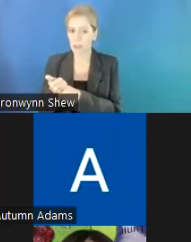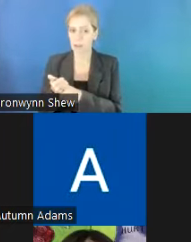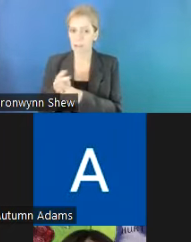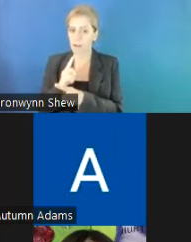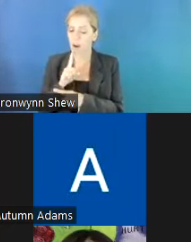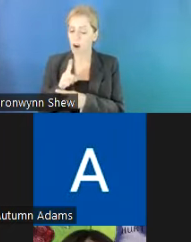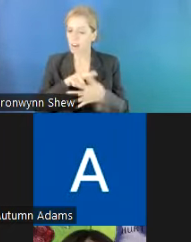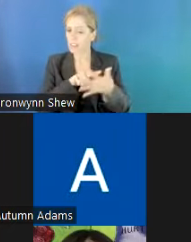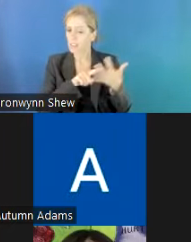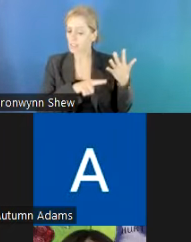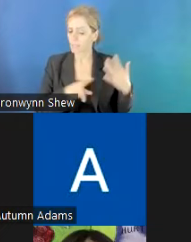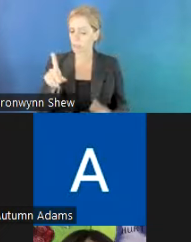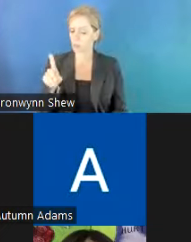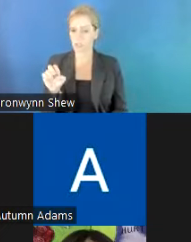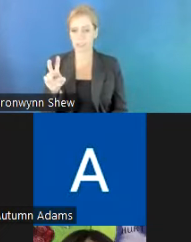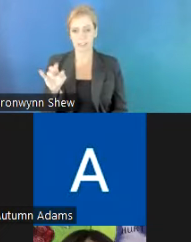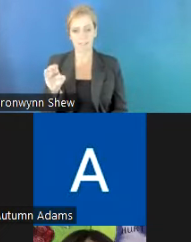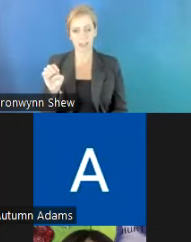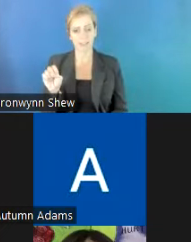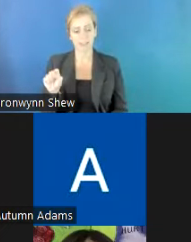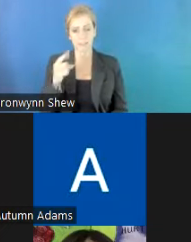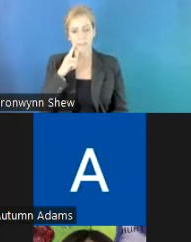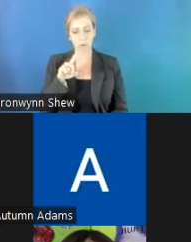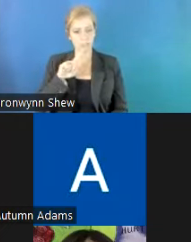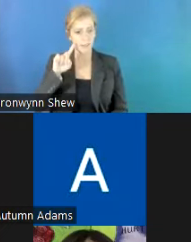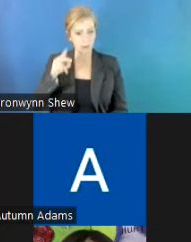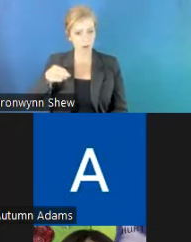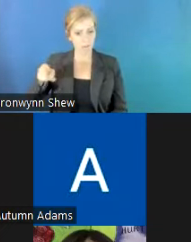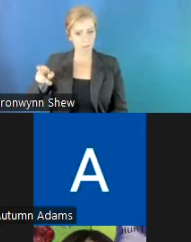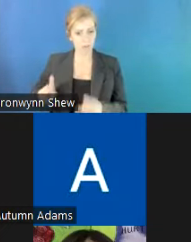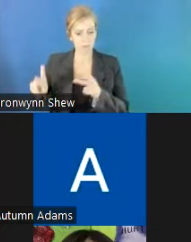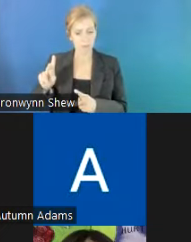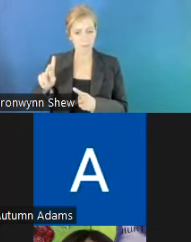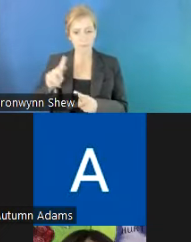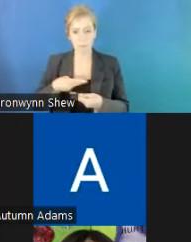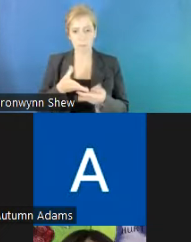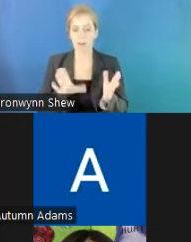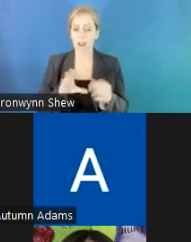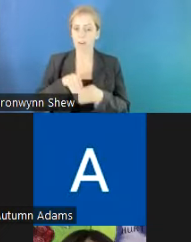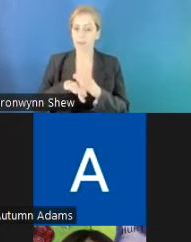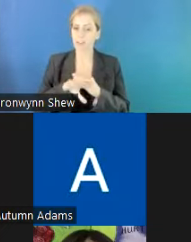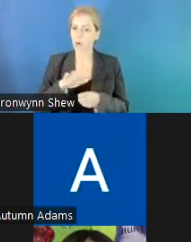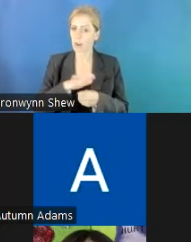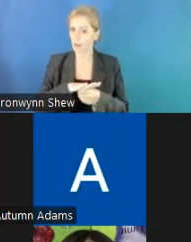devices that are used by deaf and hard of hearing individuals, are they provided in your area?